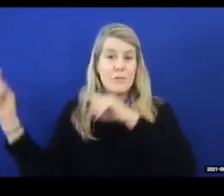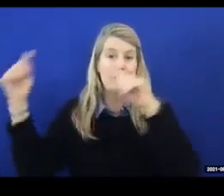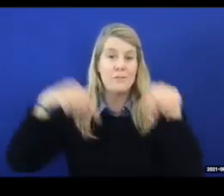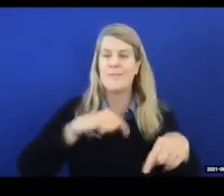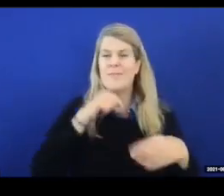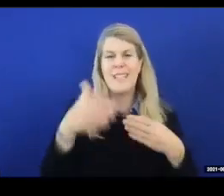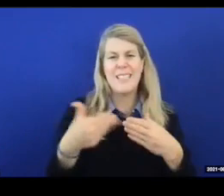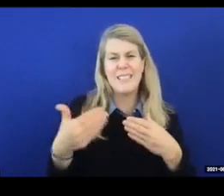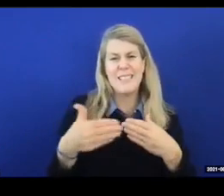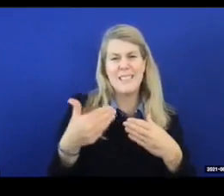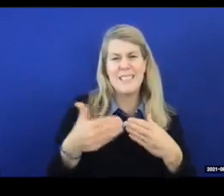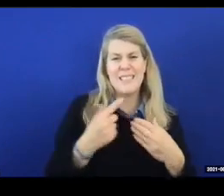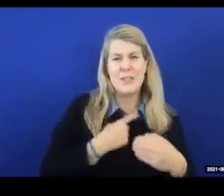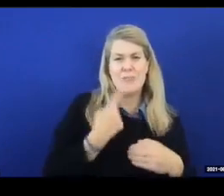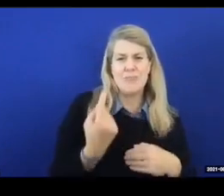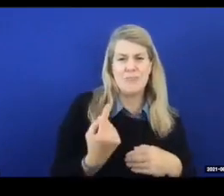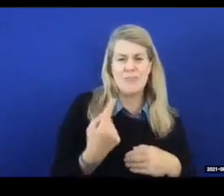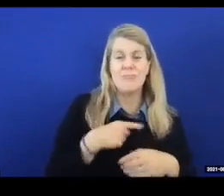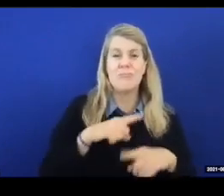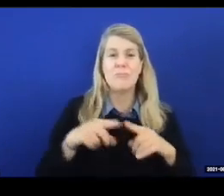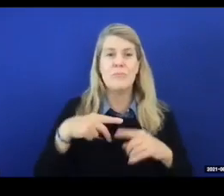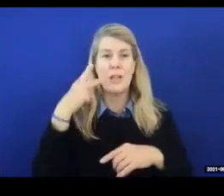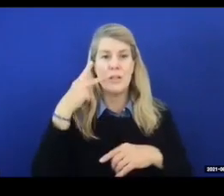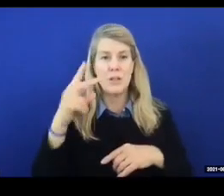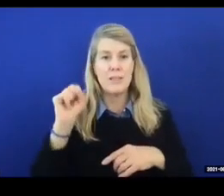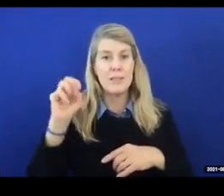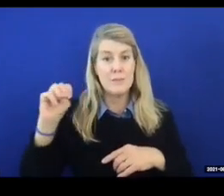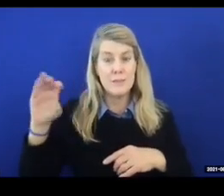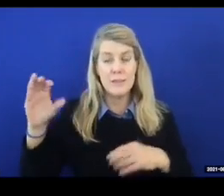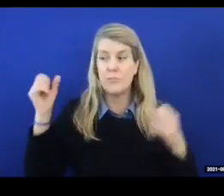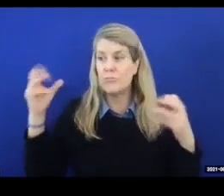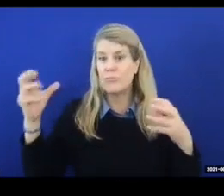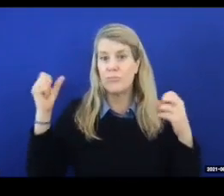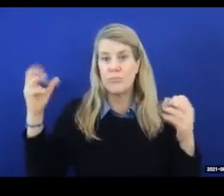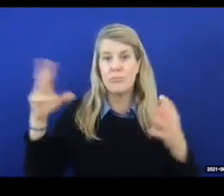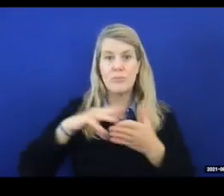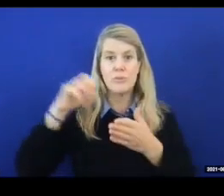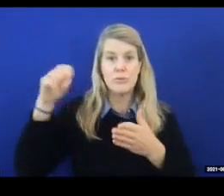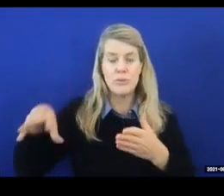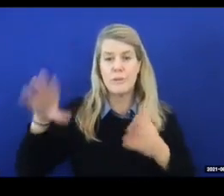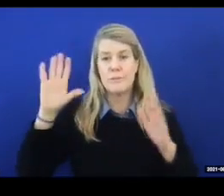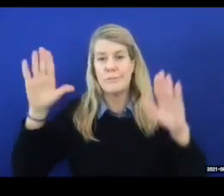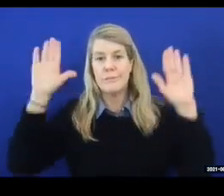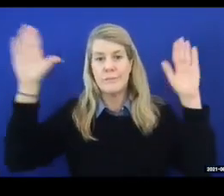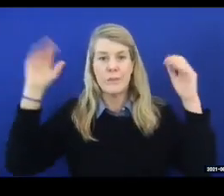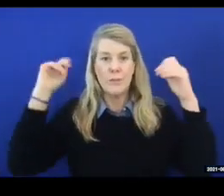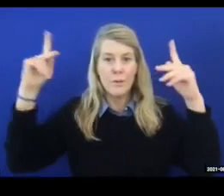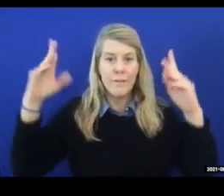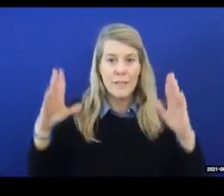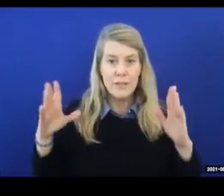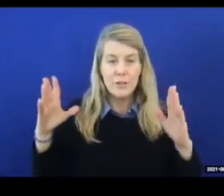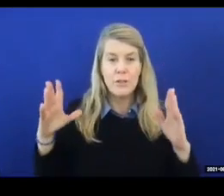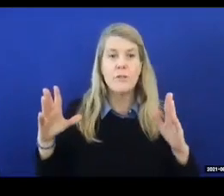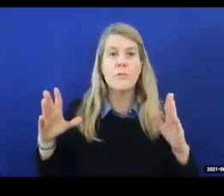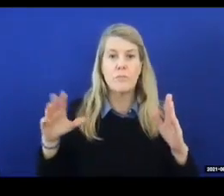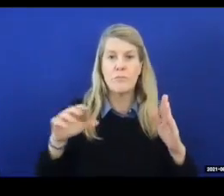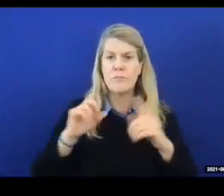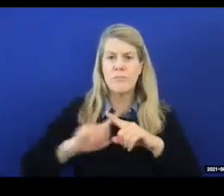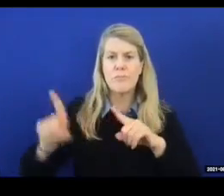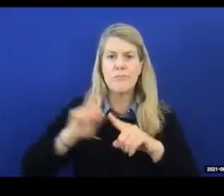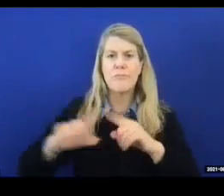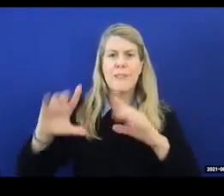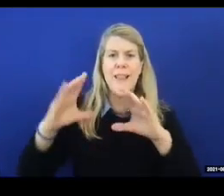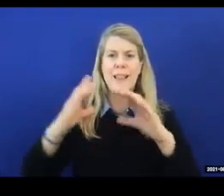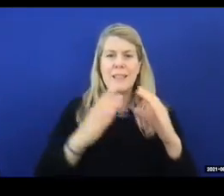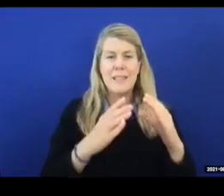it wasn't an easy thing. But I saw SMC has a really great student service, great professors, and there's a lot of classes